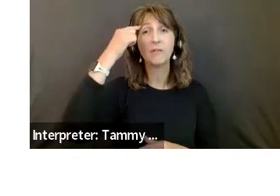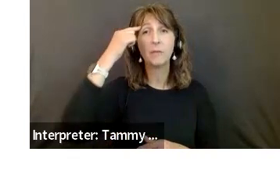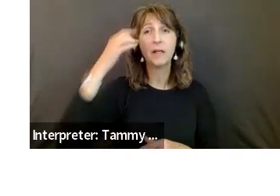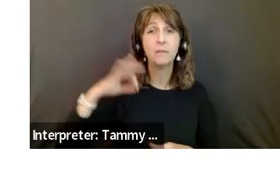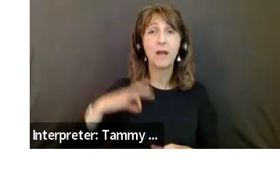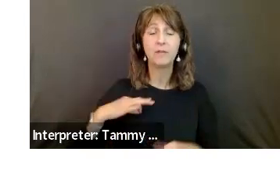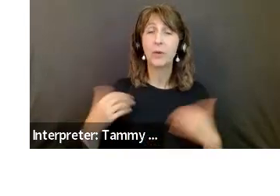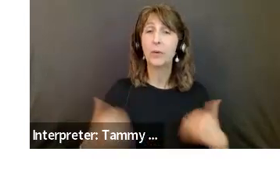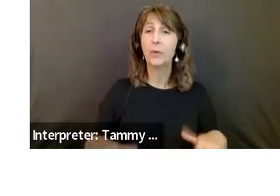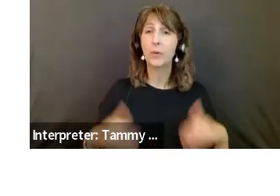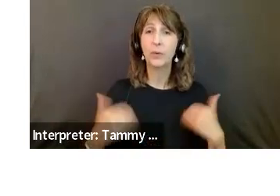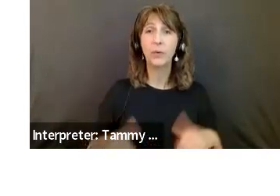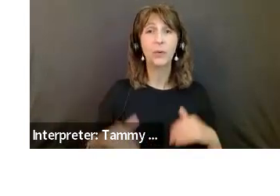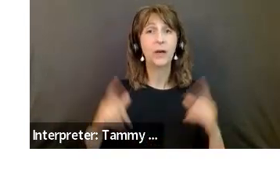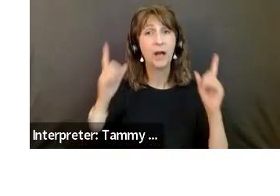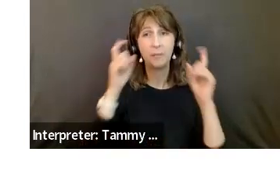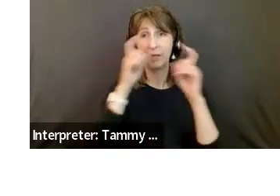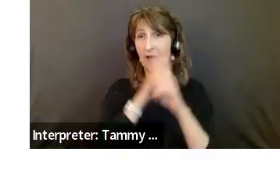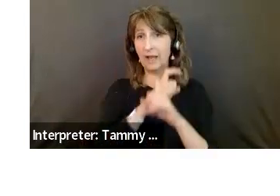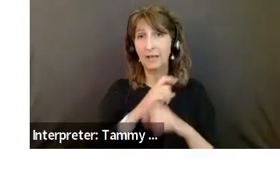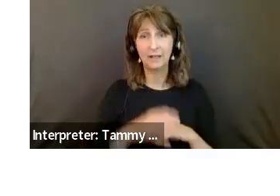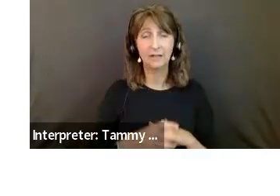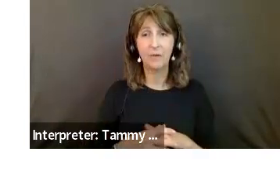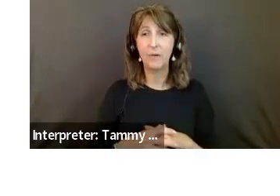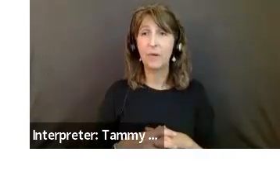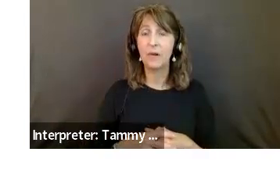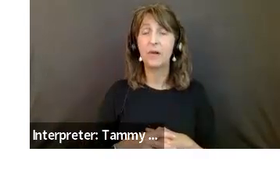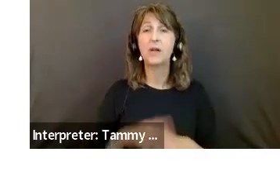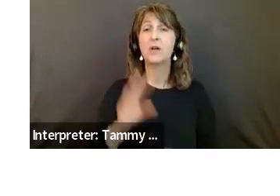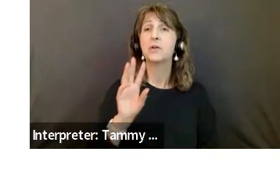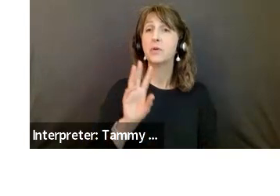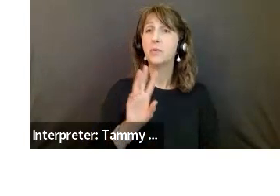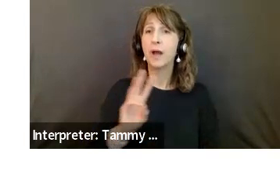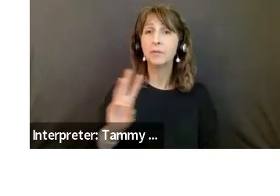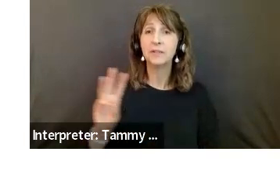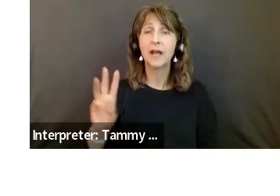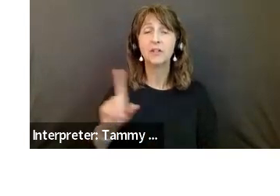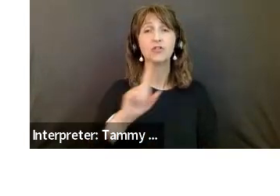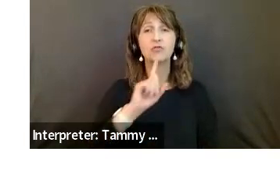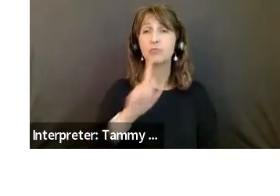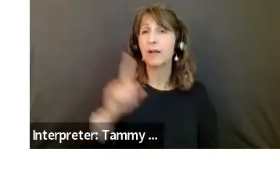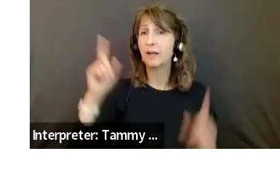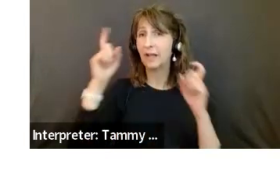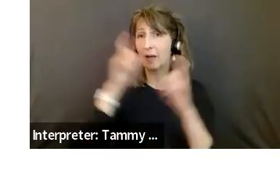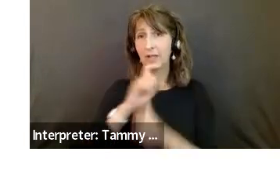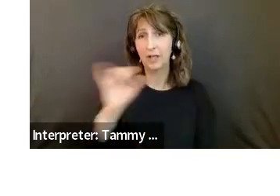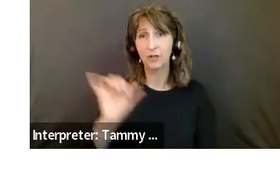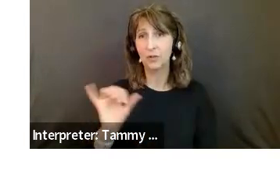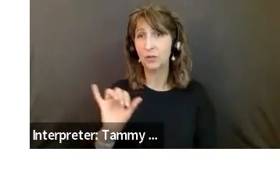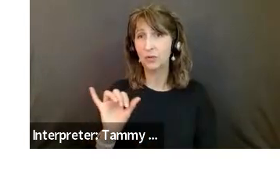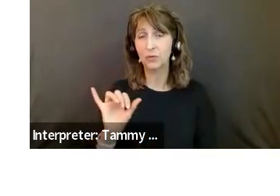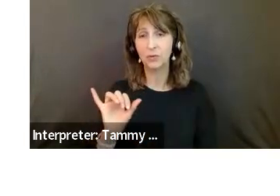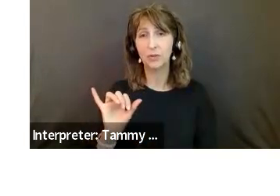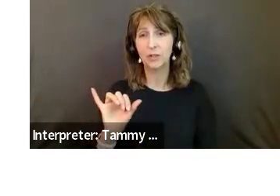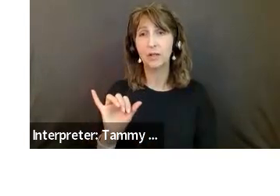benefits is really complicated, and you go to the website and it's really complicated too.